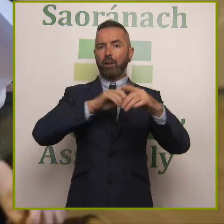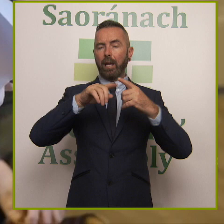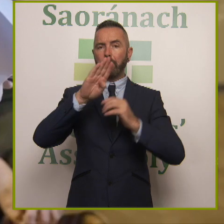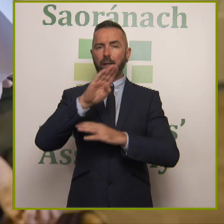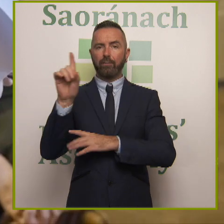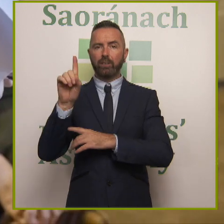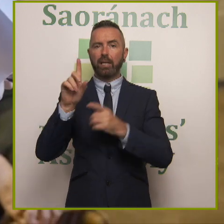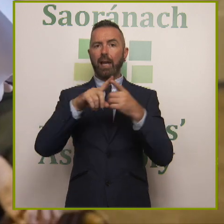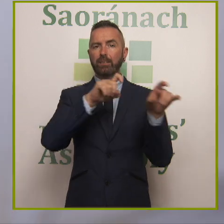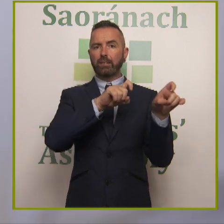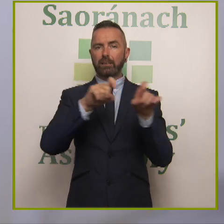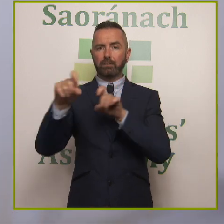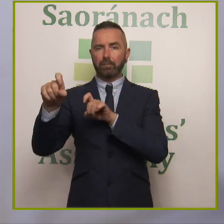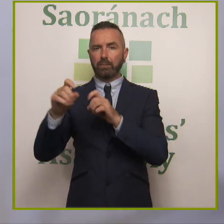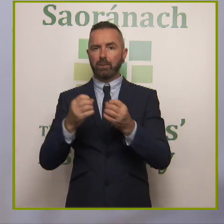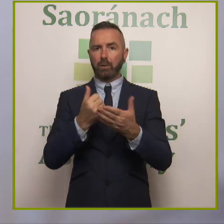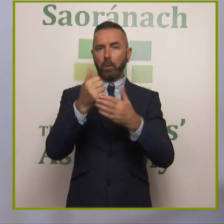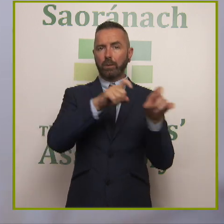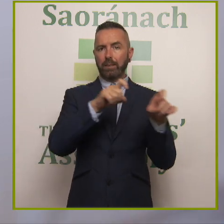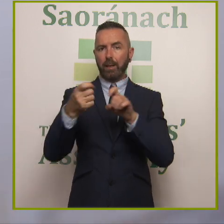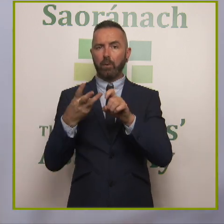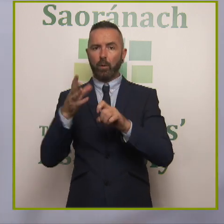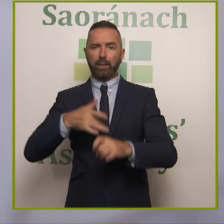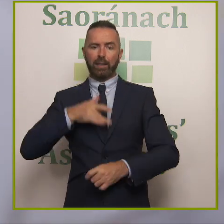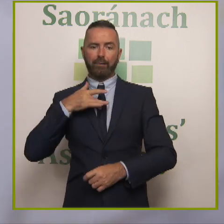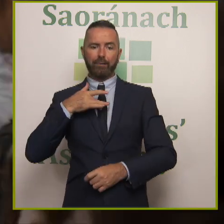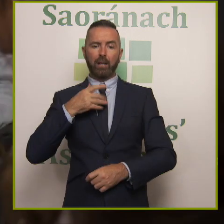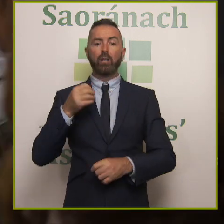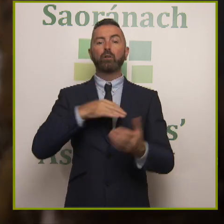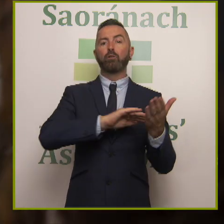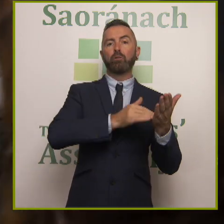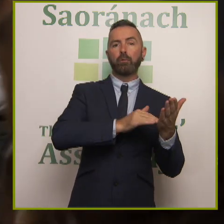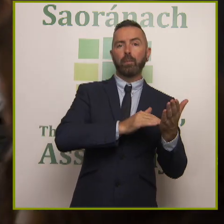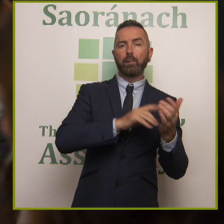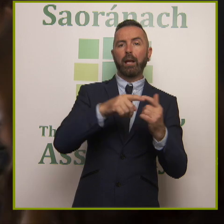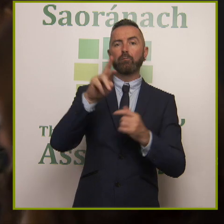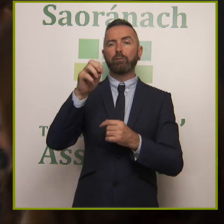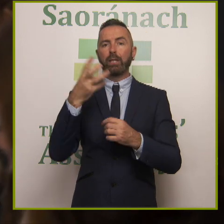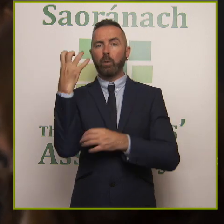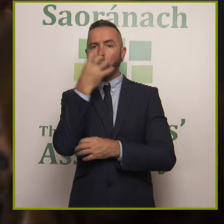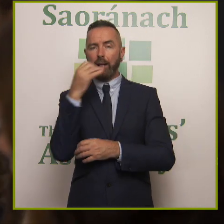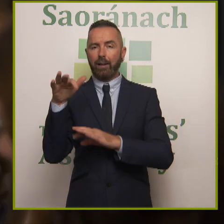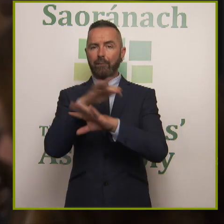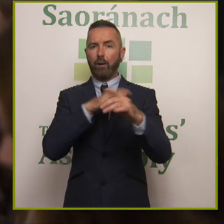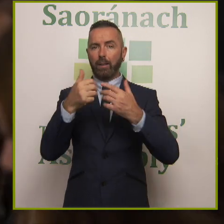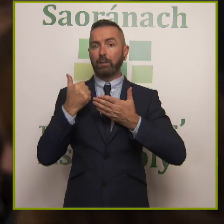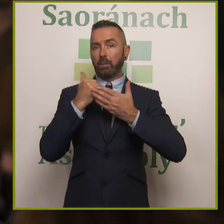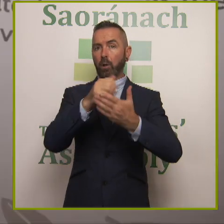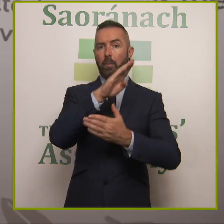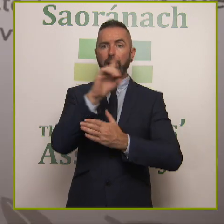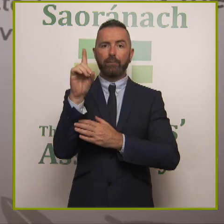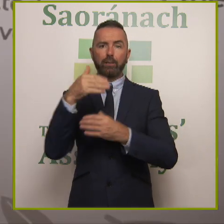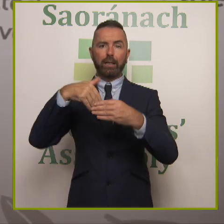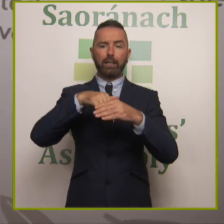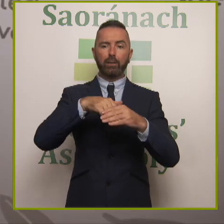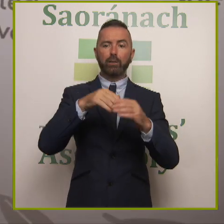support sustainable ways of living. To restore and rewild environments which support our biodiversity, including